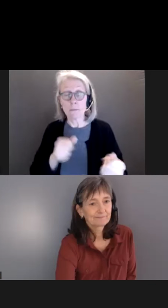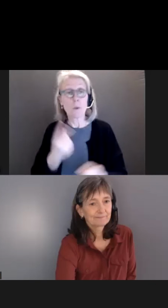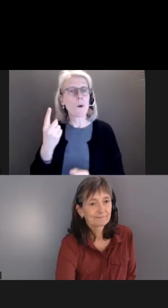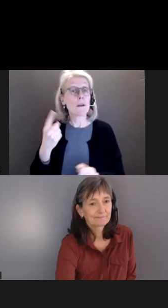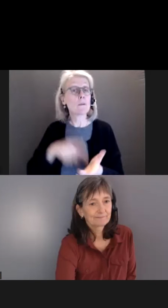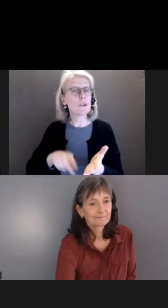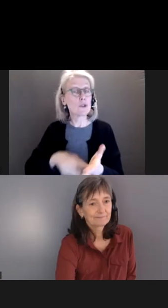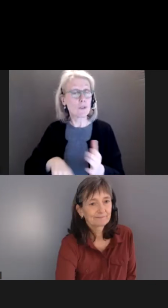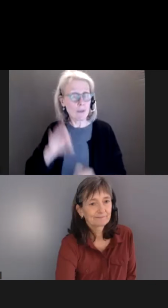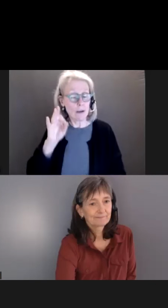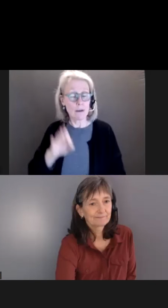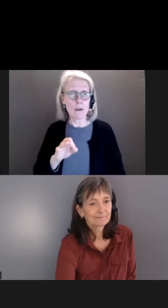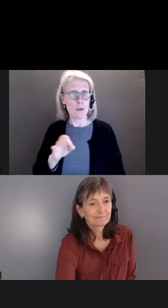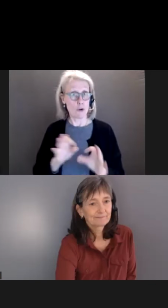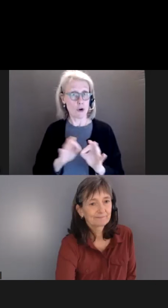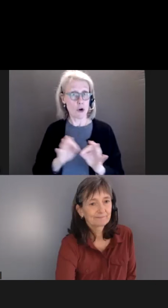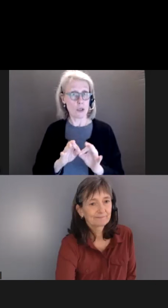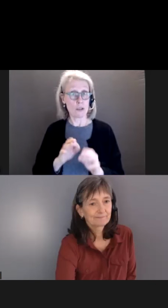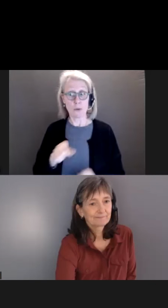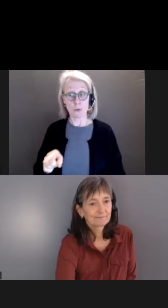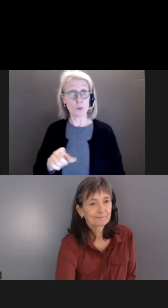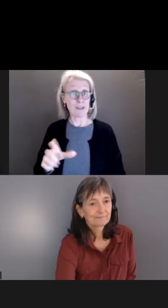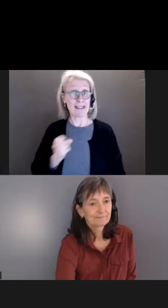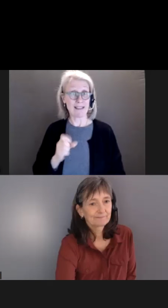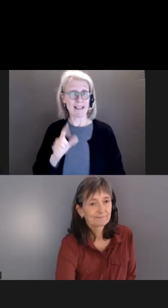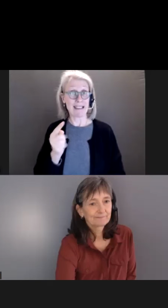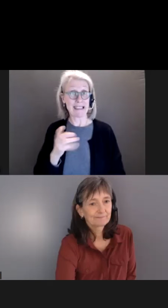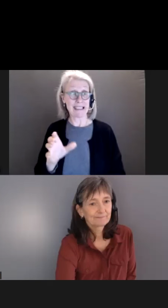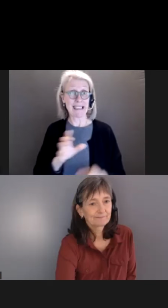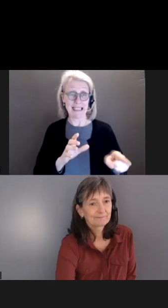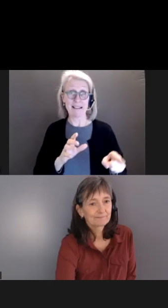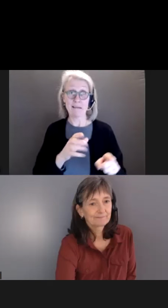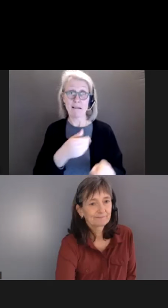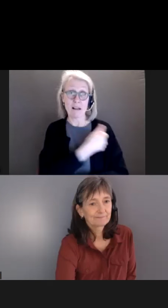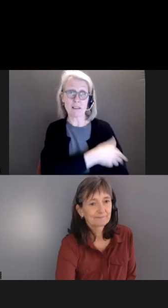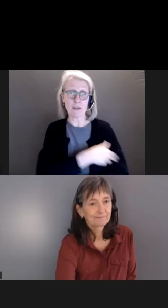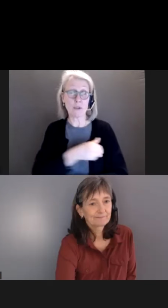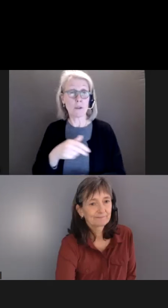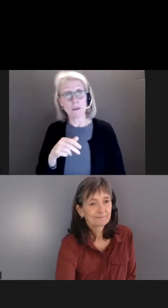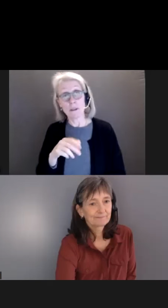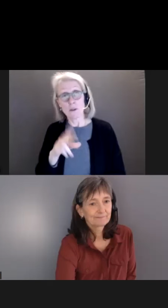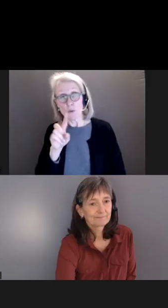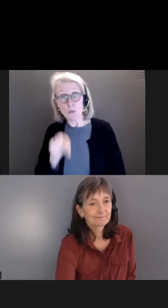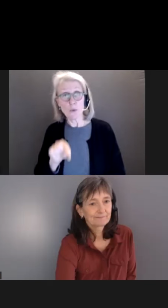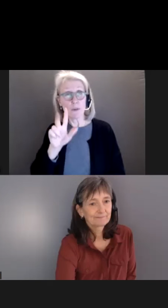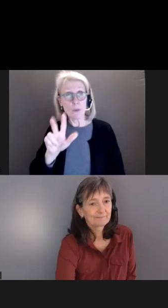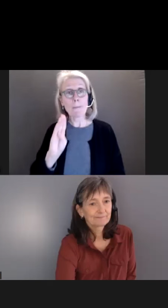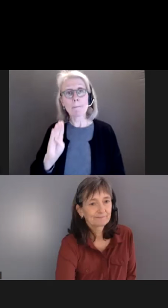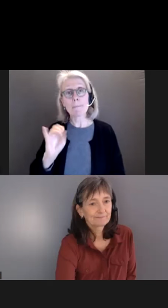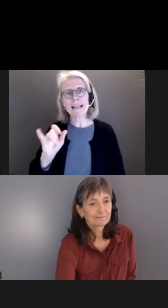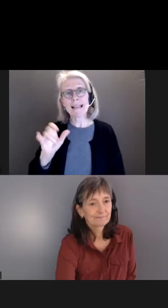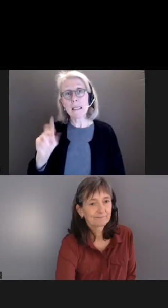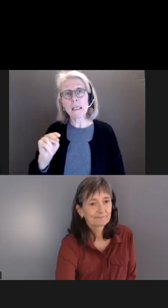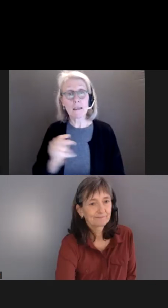cost associated with Canadians receiving long-term care services in publicly funded hospitals is at least $2.3 billion every